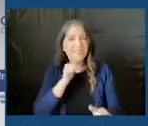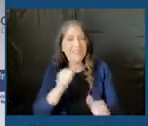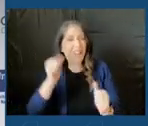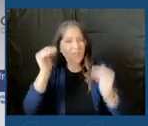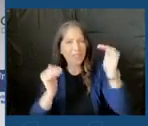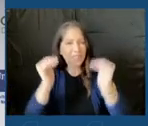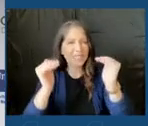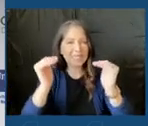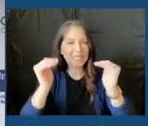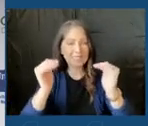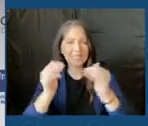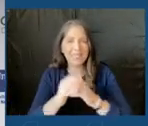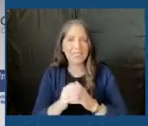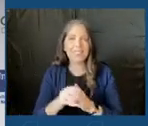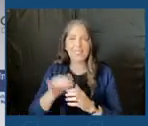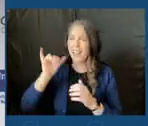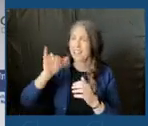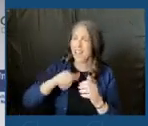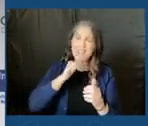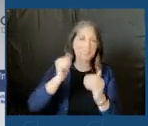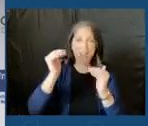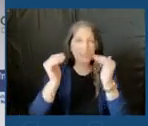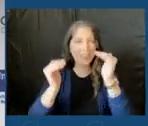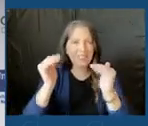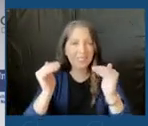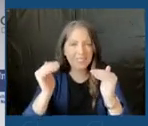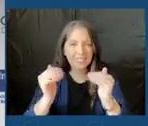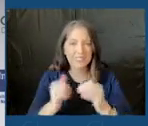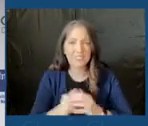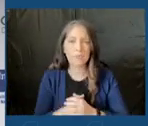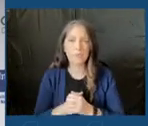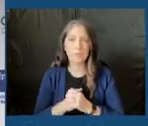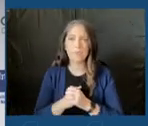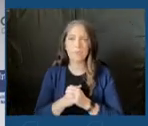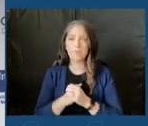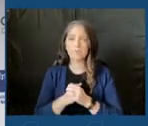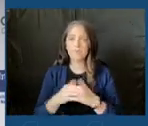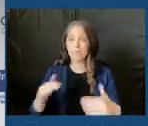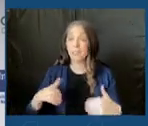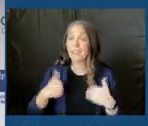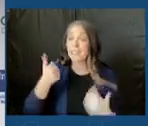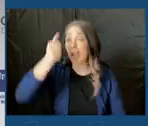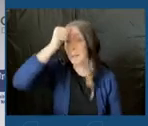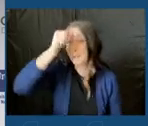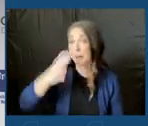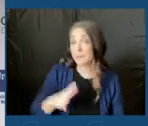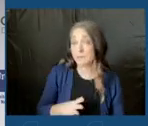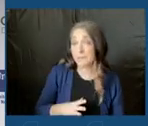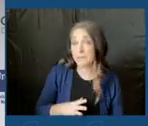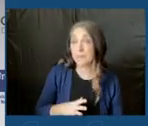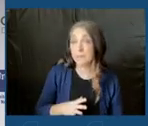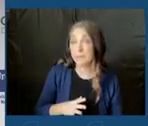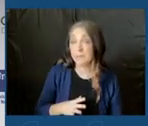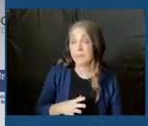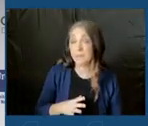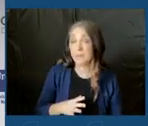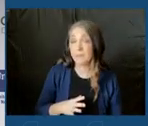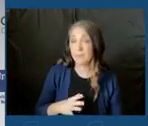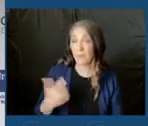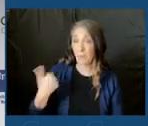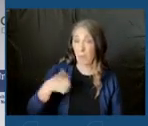deserve. That's injustice. And then our young males, are we giving